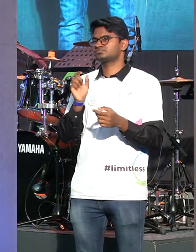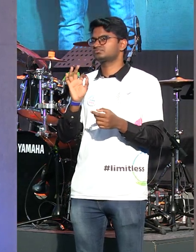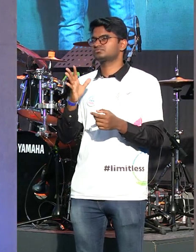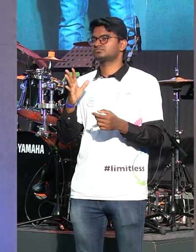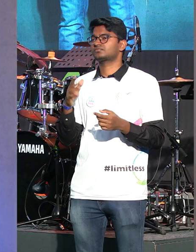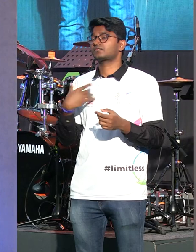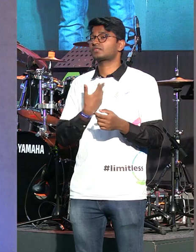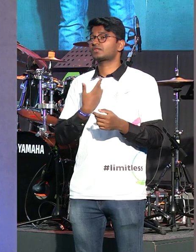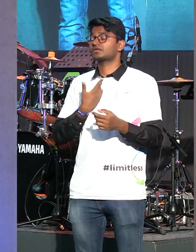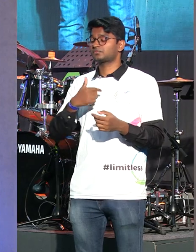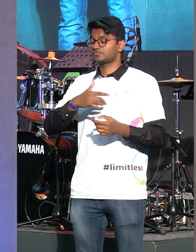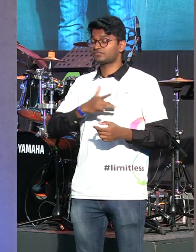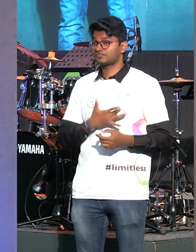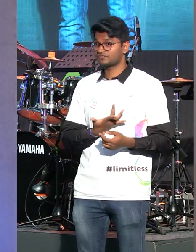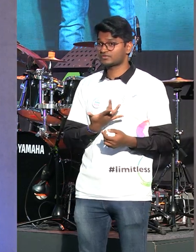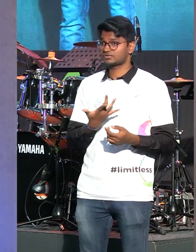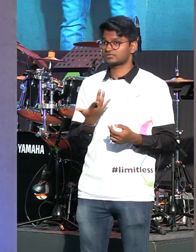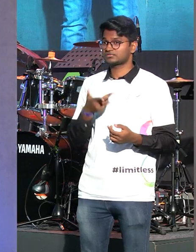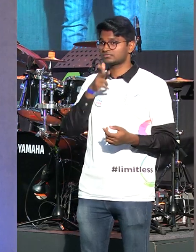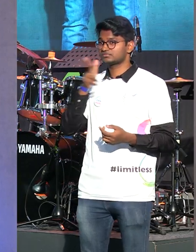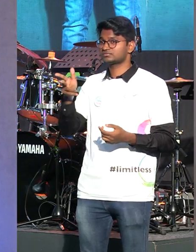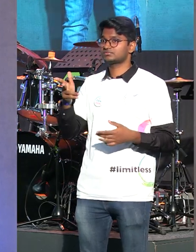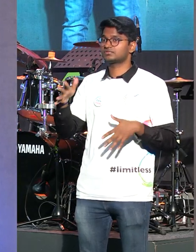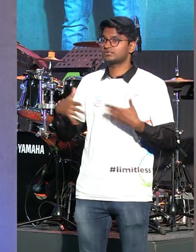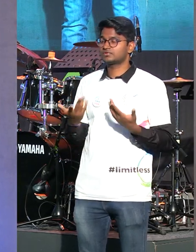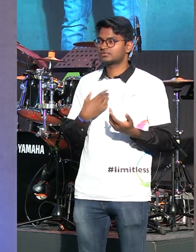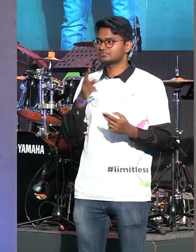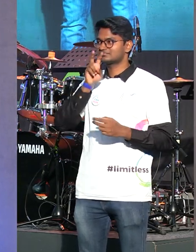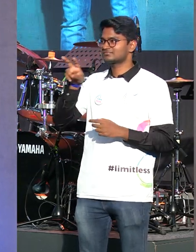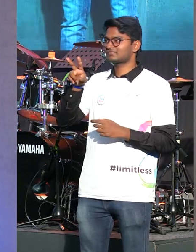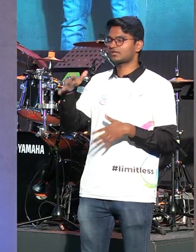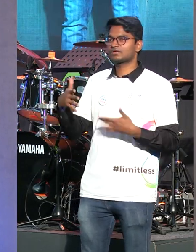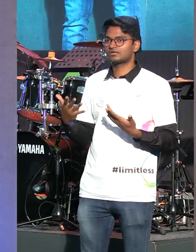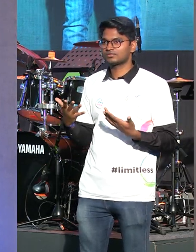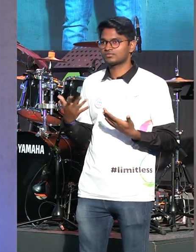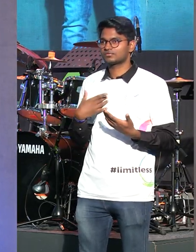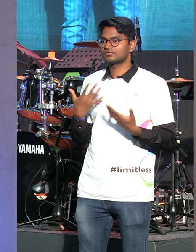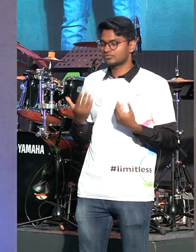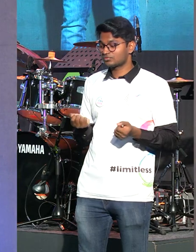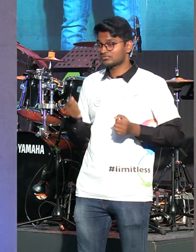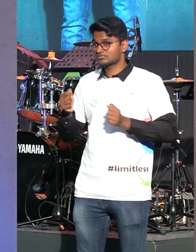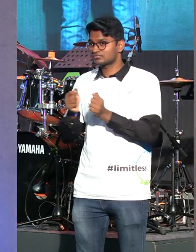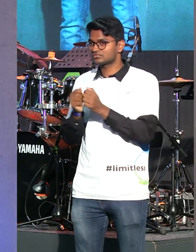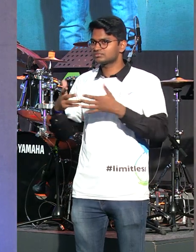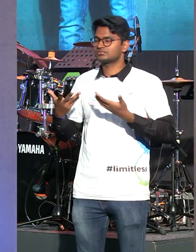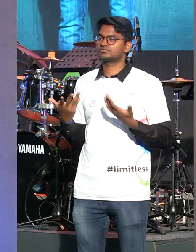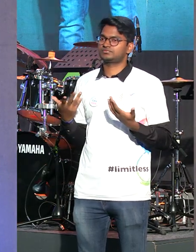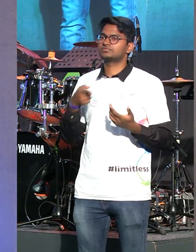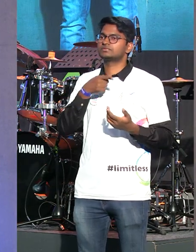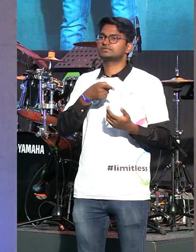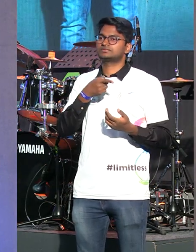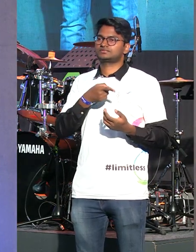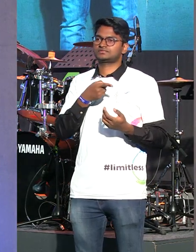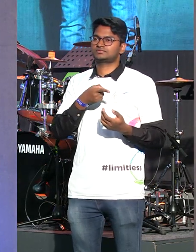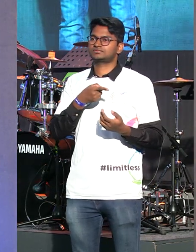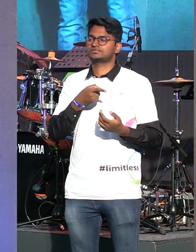intention behind how we look at each other, how we see each other, how we want to be closer to each other? So that should be